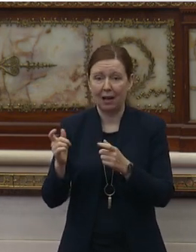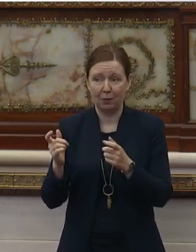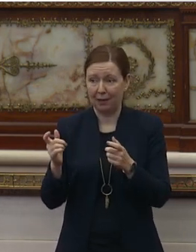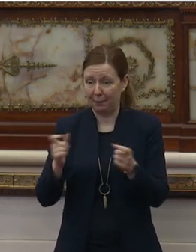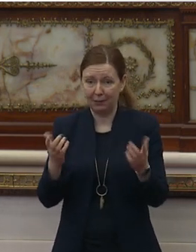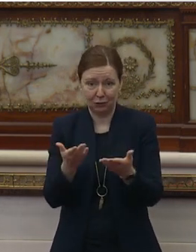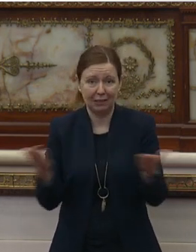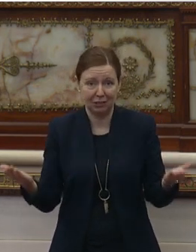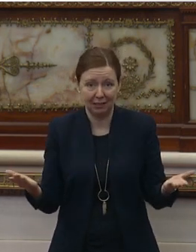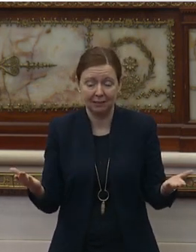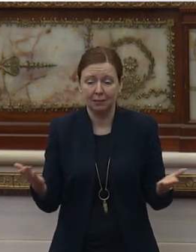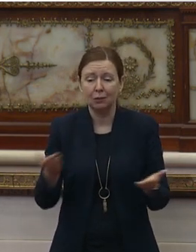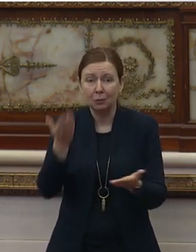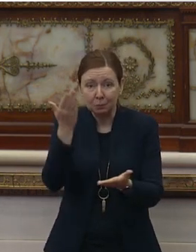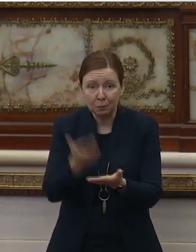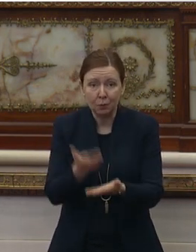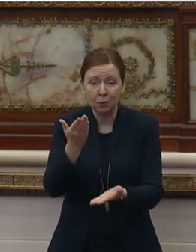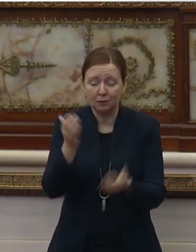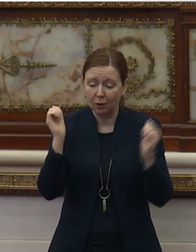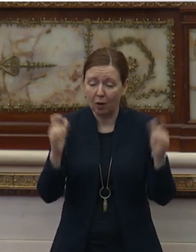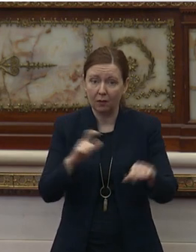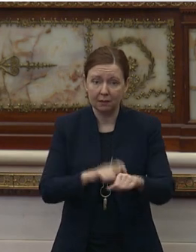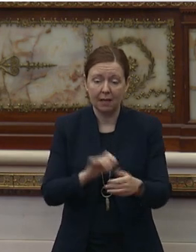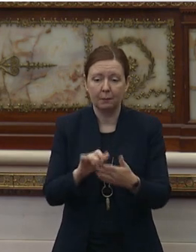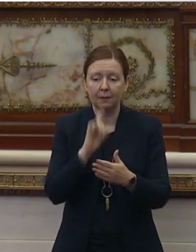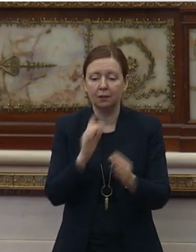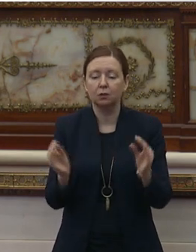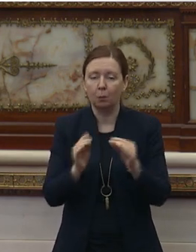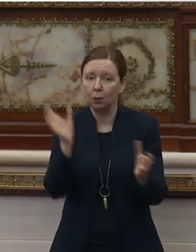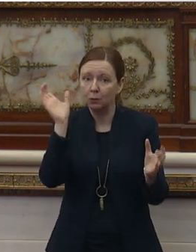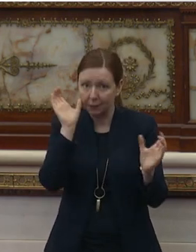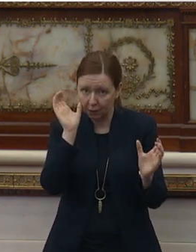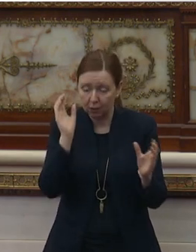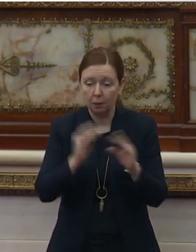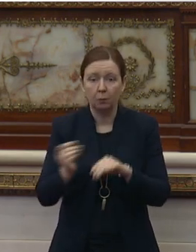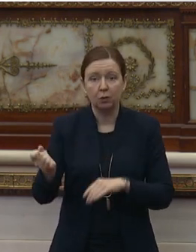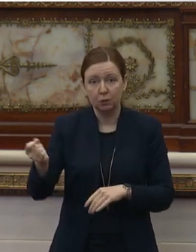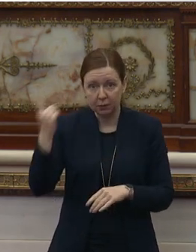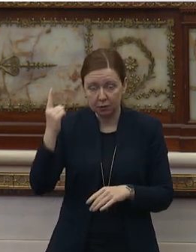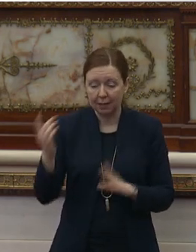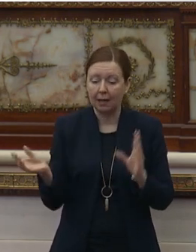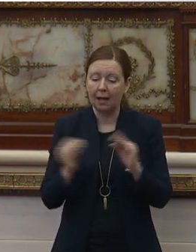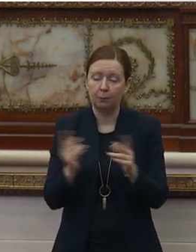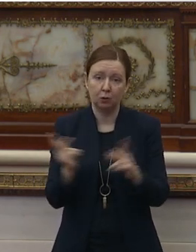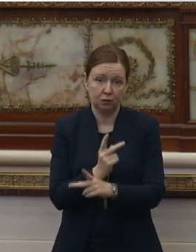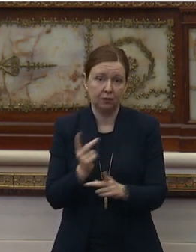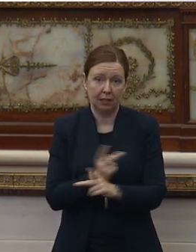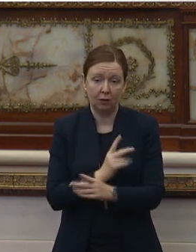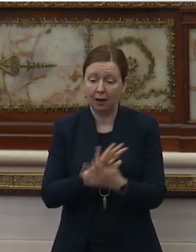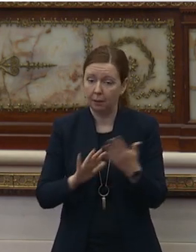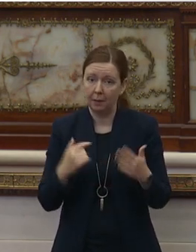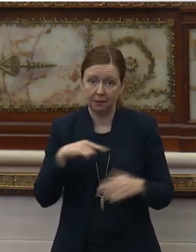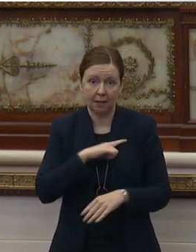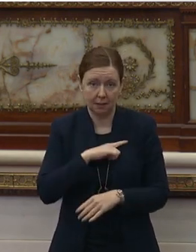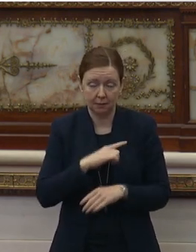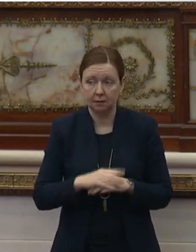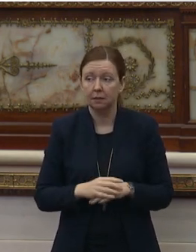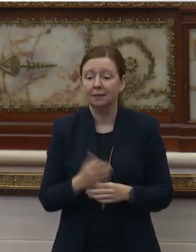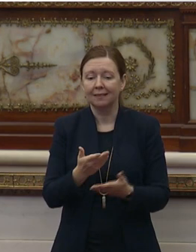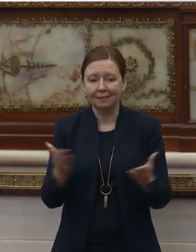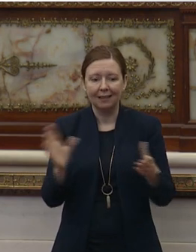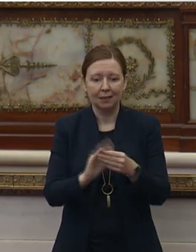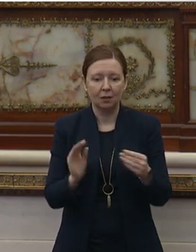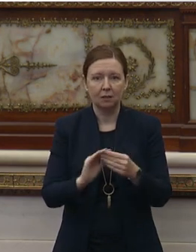administration. They prove all the time that there is more to hear, more to understand, and more to figure out amongst us. They talked